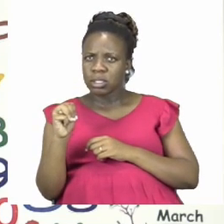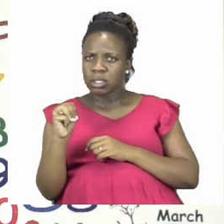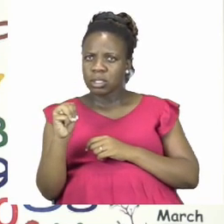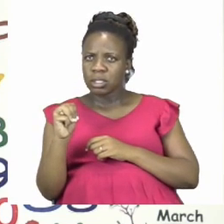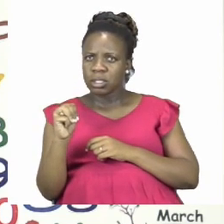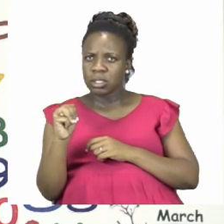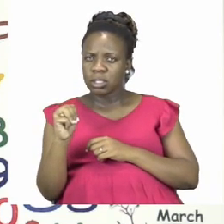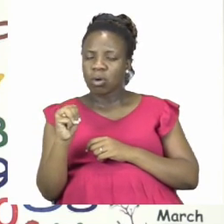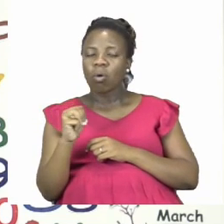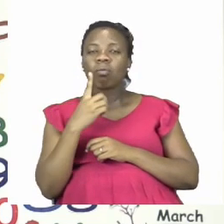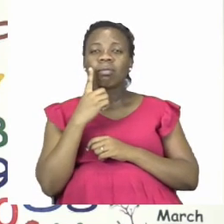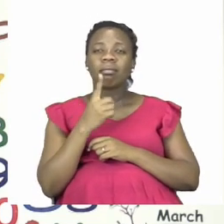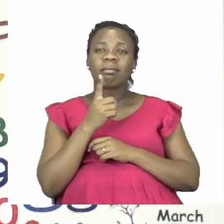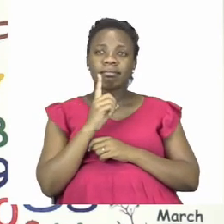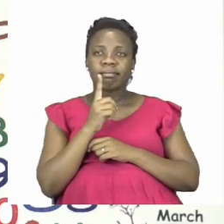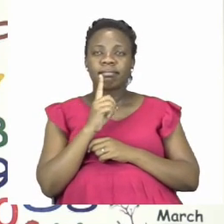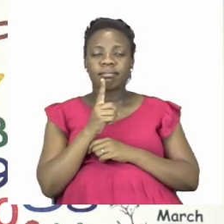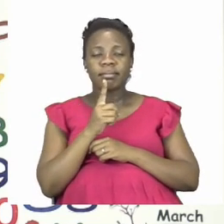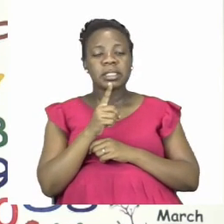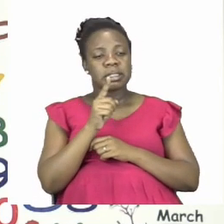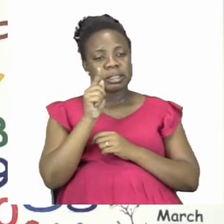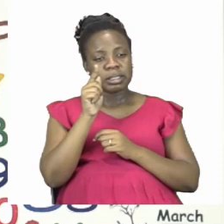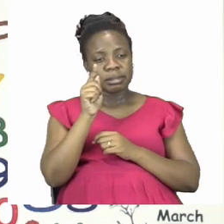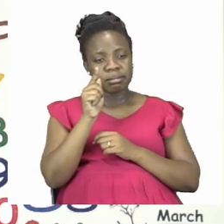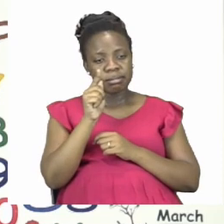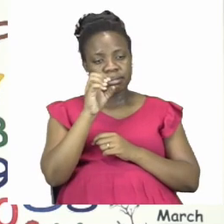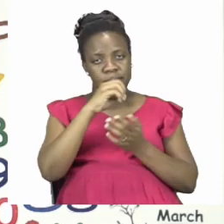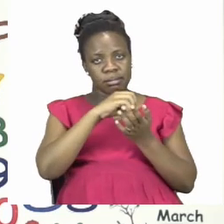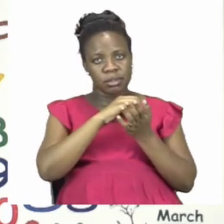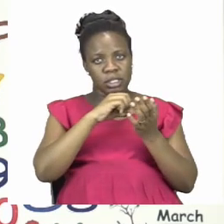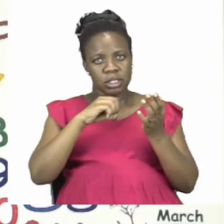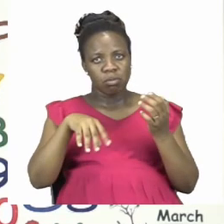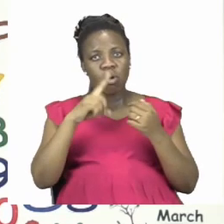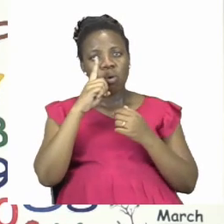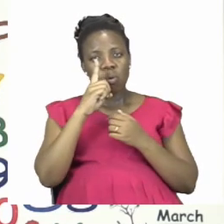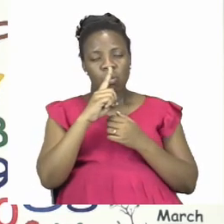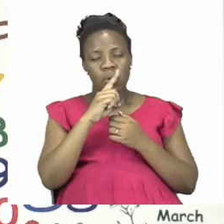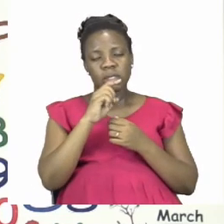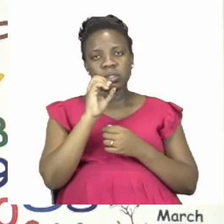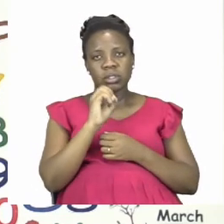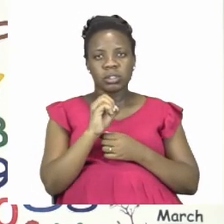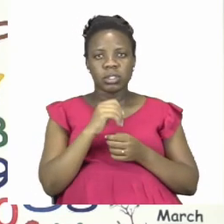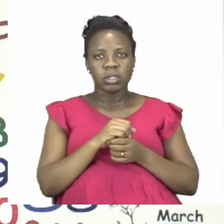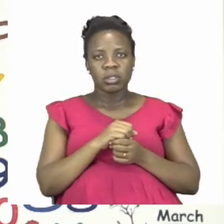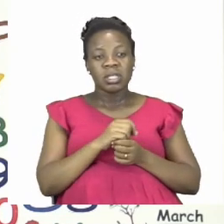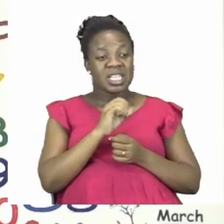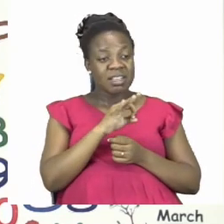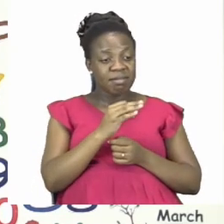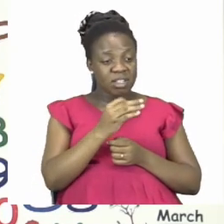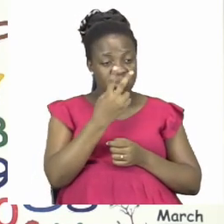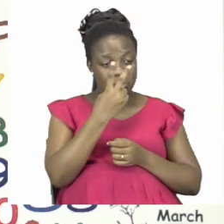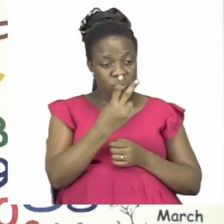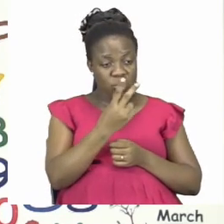to cross out or leave the 0? But there are 2 zeros here. That's simple. All you do is just